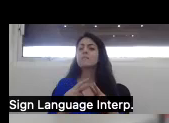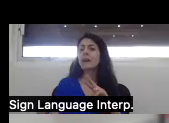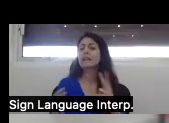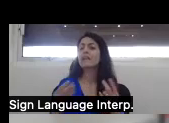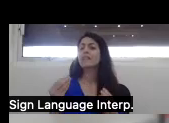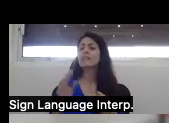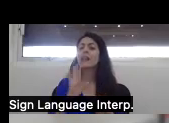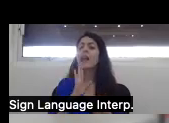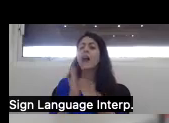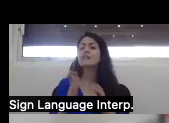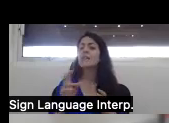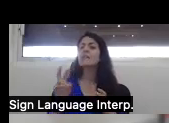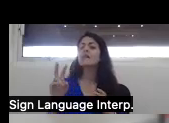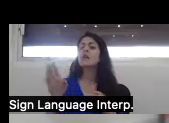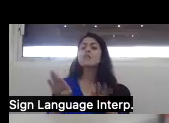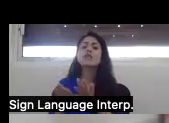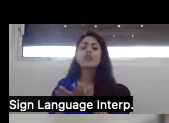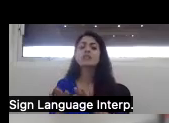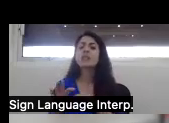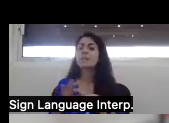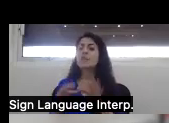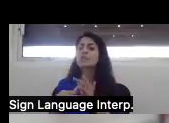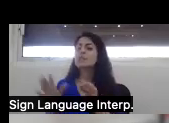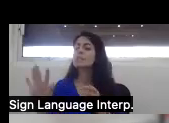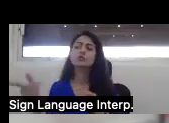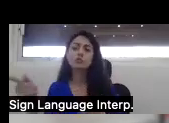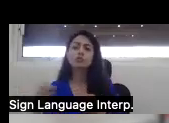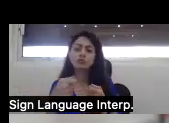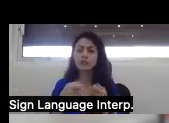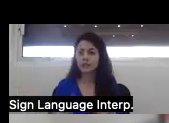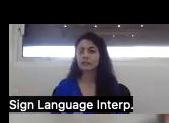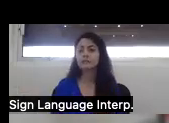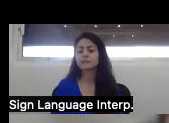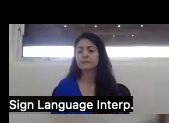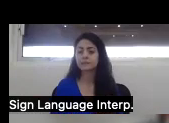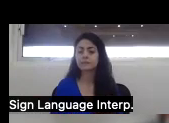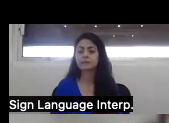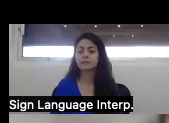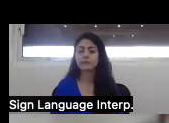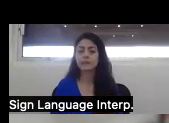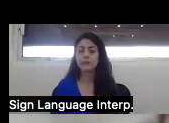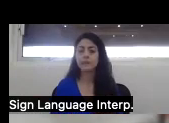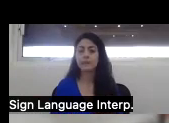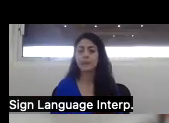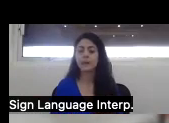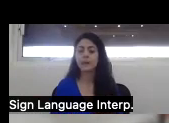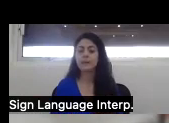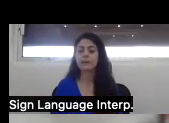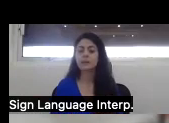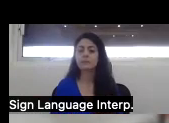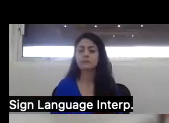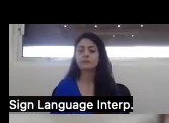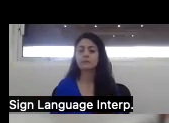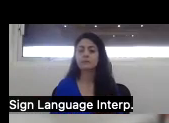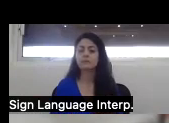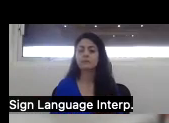And yeah, as I mentioned, benefits and services vary according to legal status, nationality in Jordan. And let's